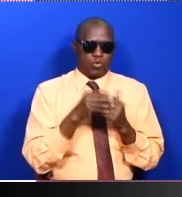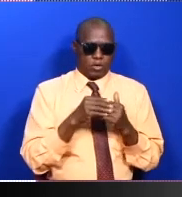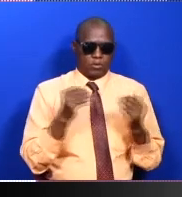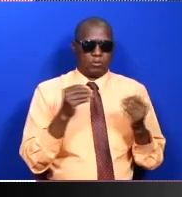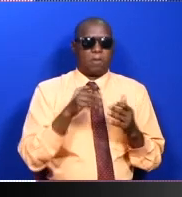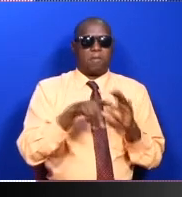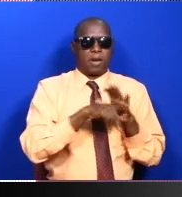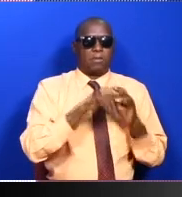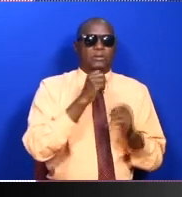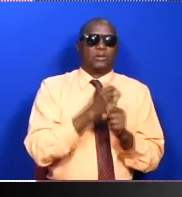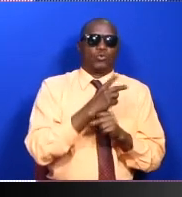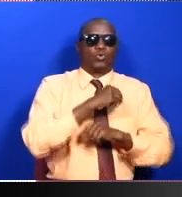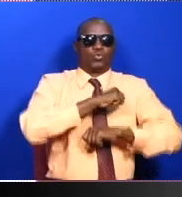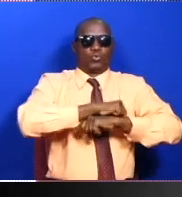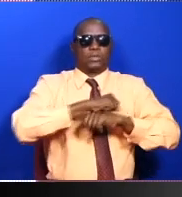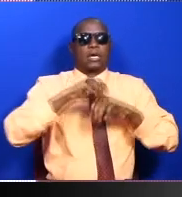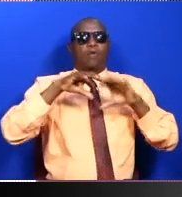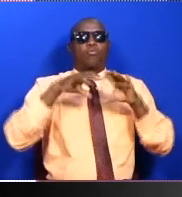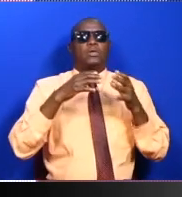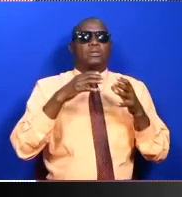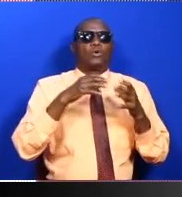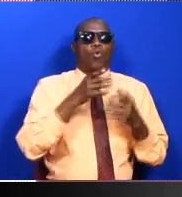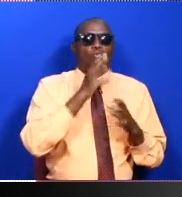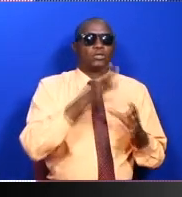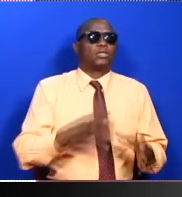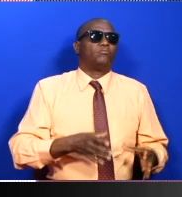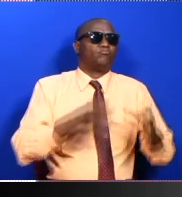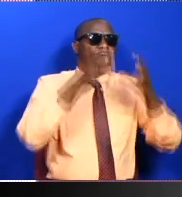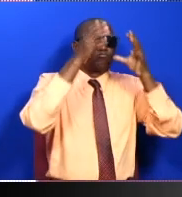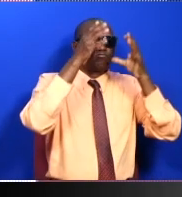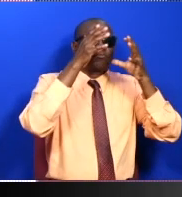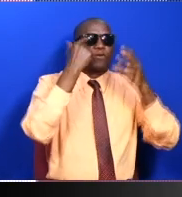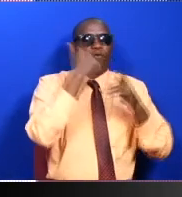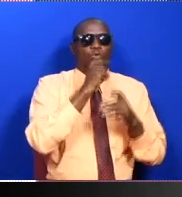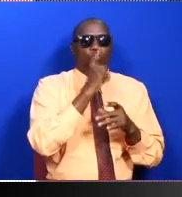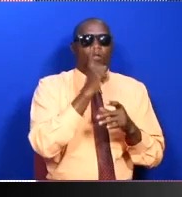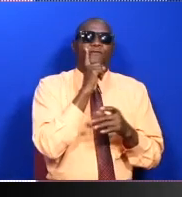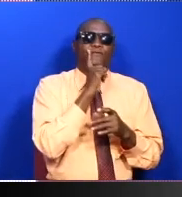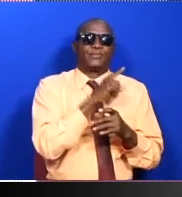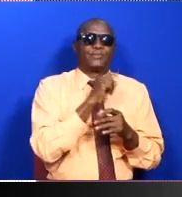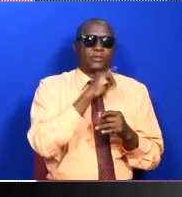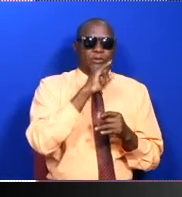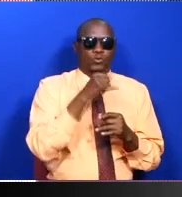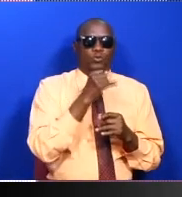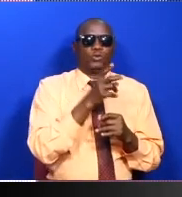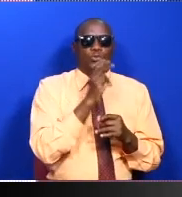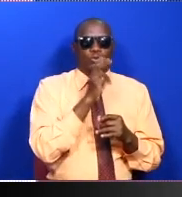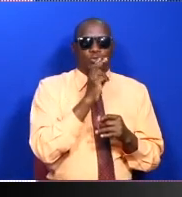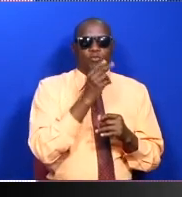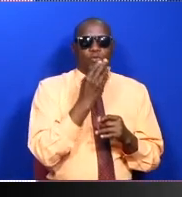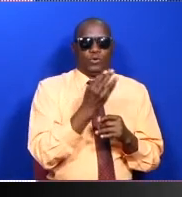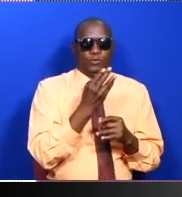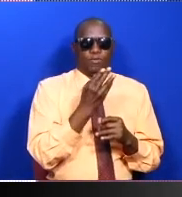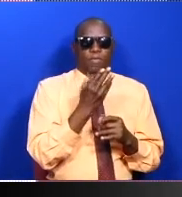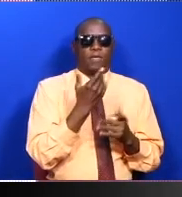secondary school, as well as a community water tower, with the phase one expected to be completed in January 2024. The groundbreaking of